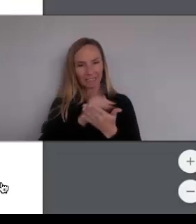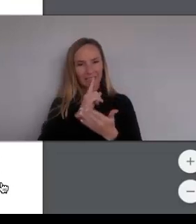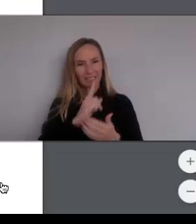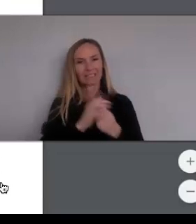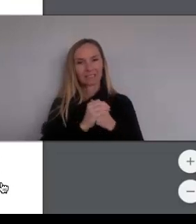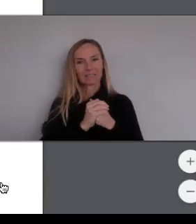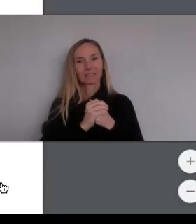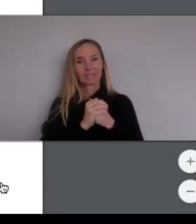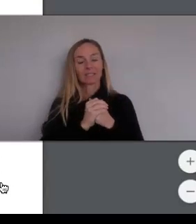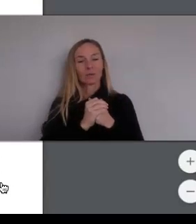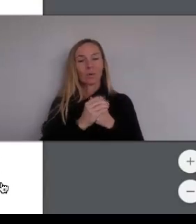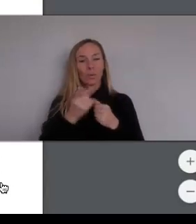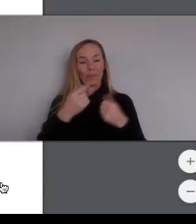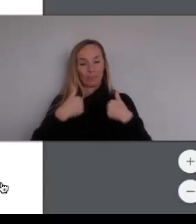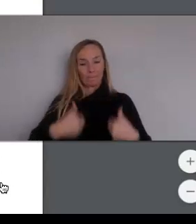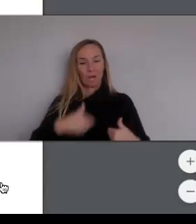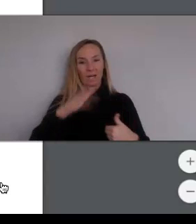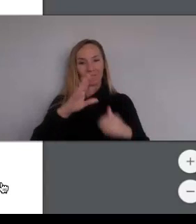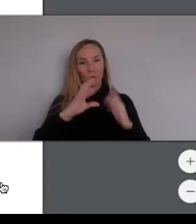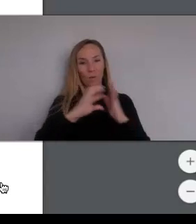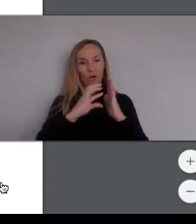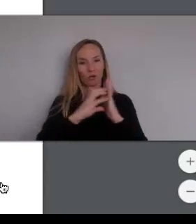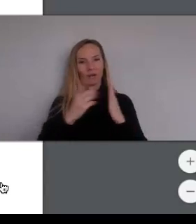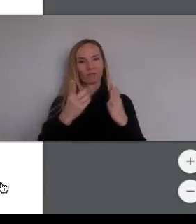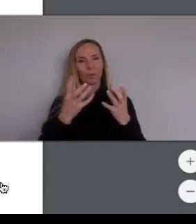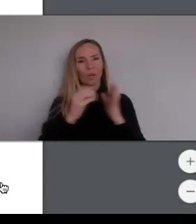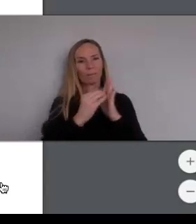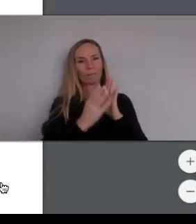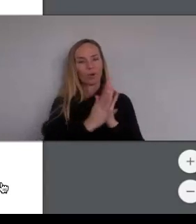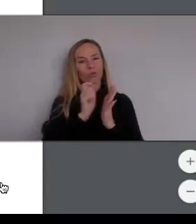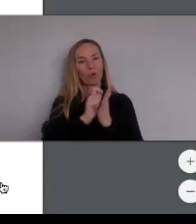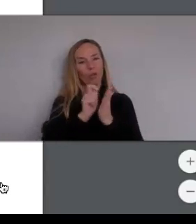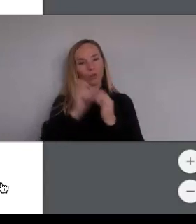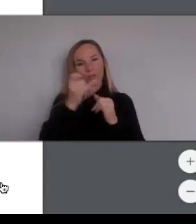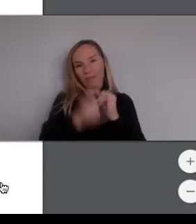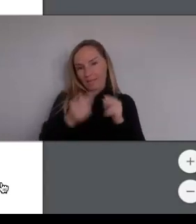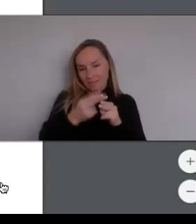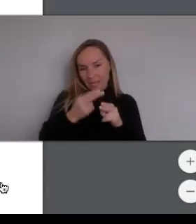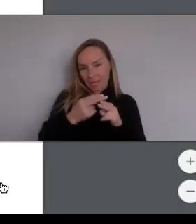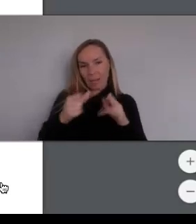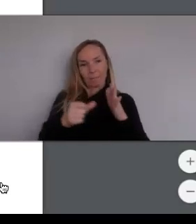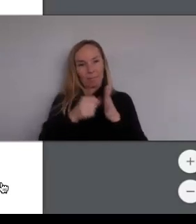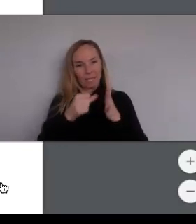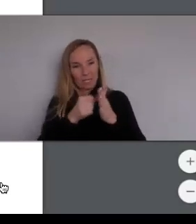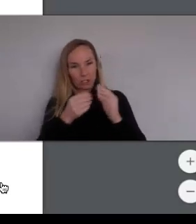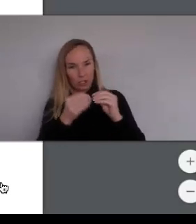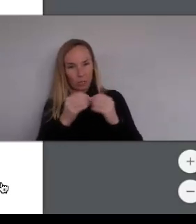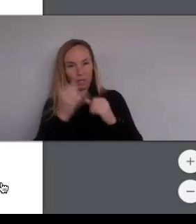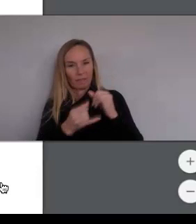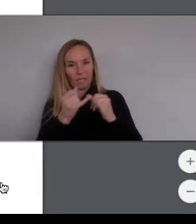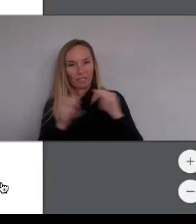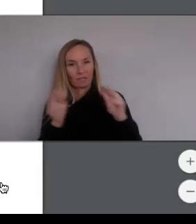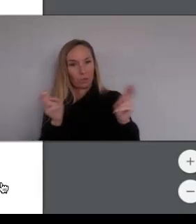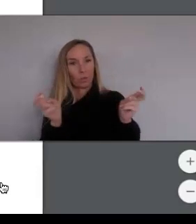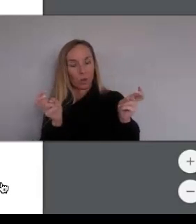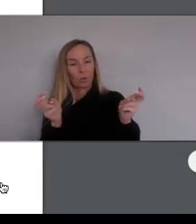citations, again, when they're in the body of your paragraph, you want to put the author's last name and page number at the end of the quote.